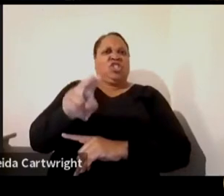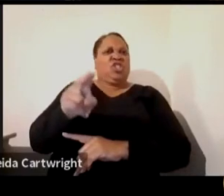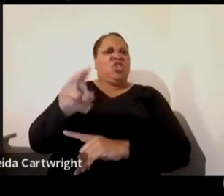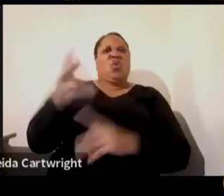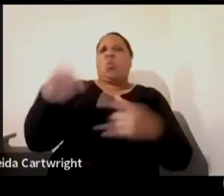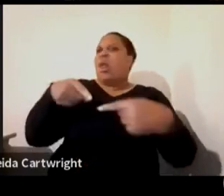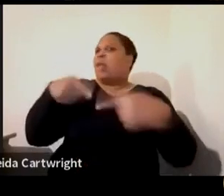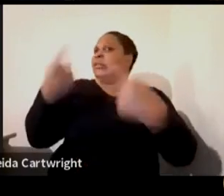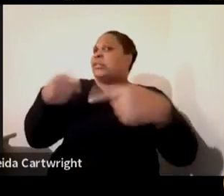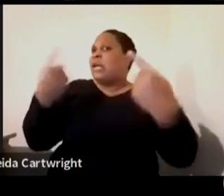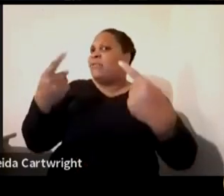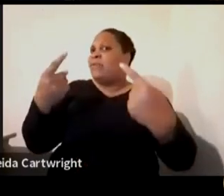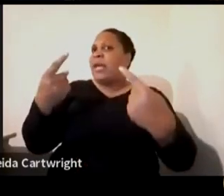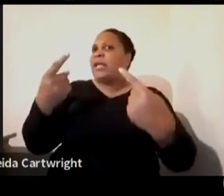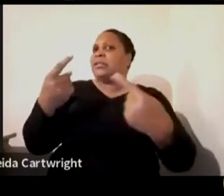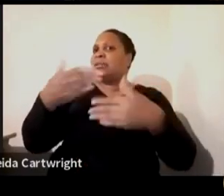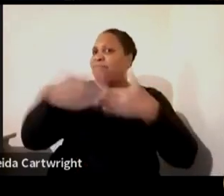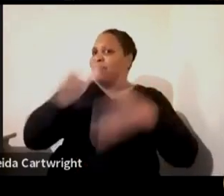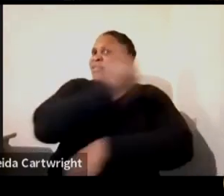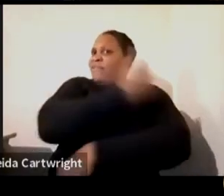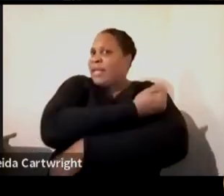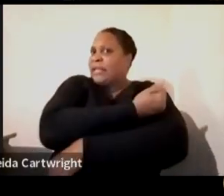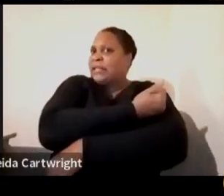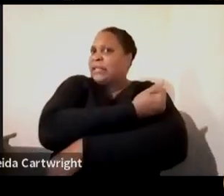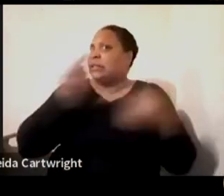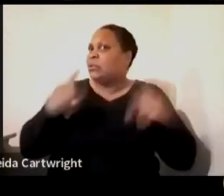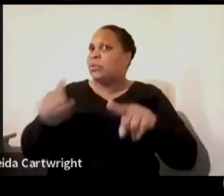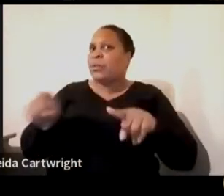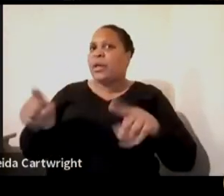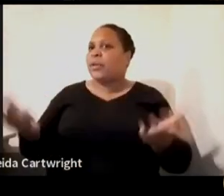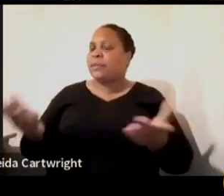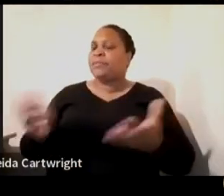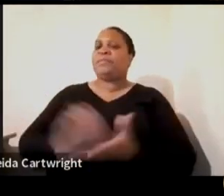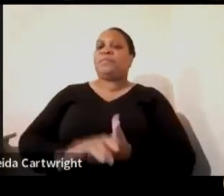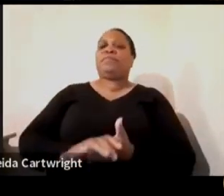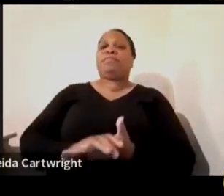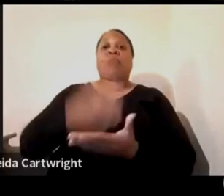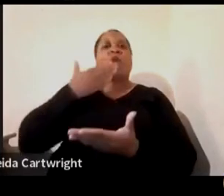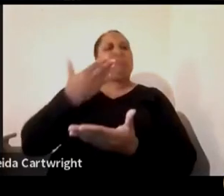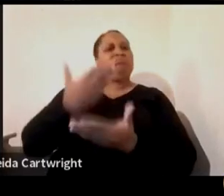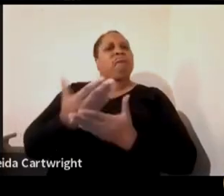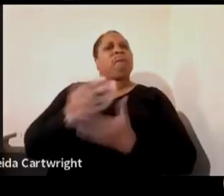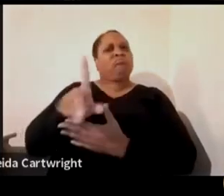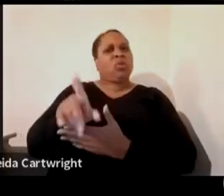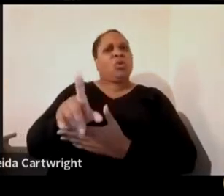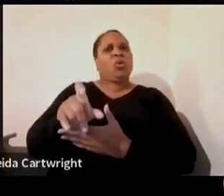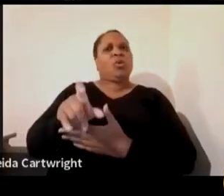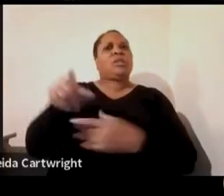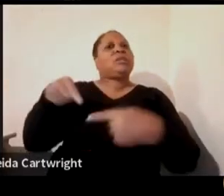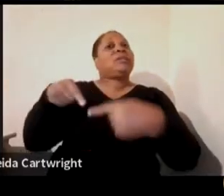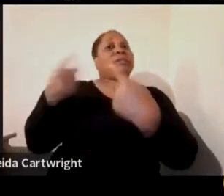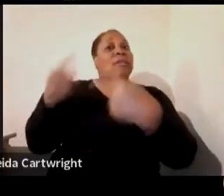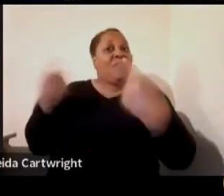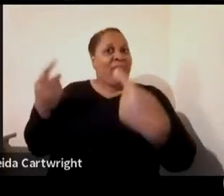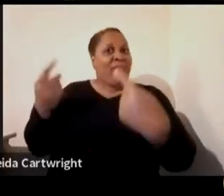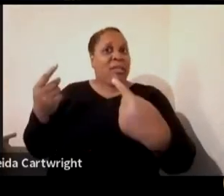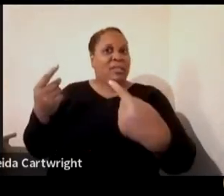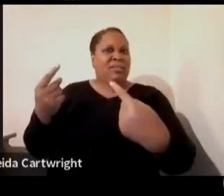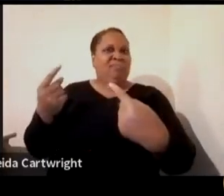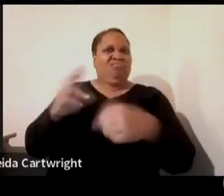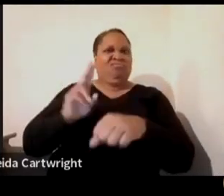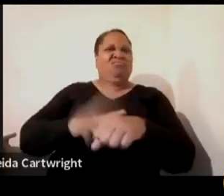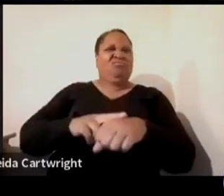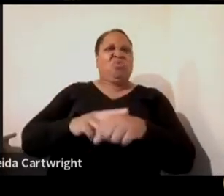after taking the vaccine? Thank you, good question. And the side effects are usually like they are with many